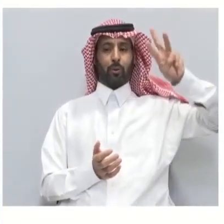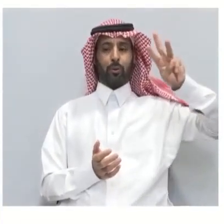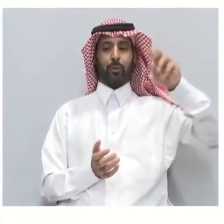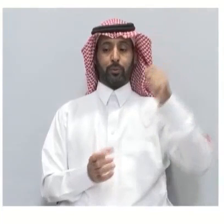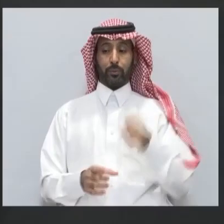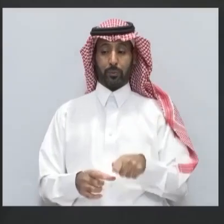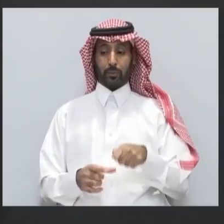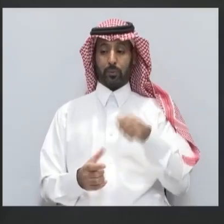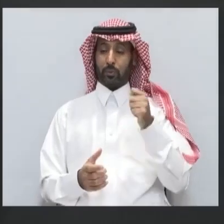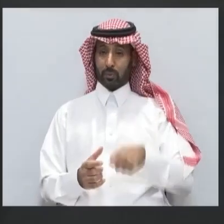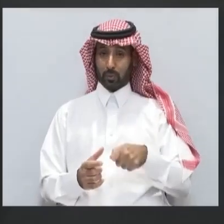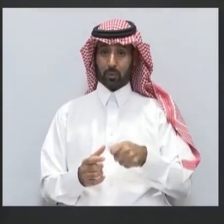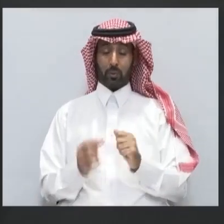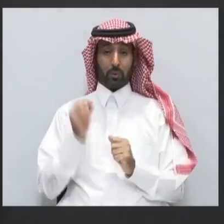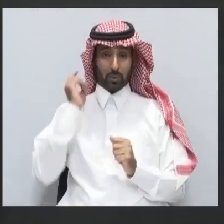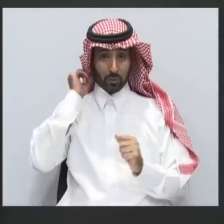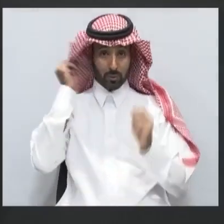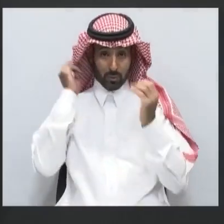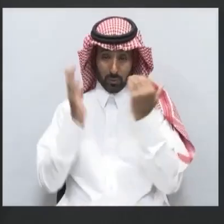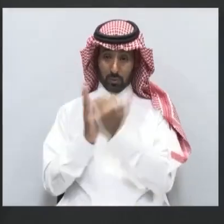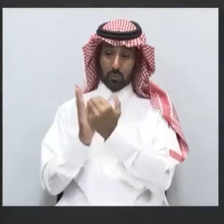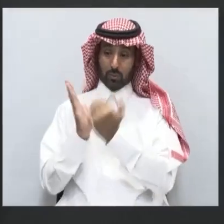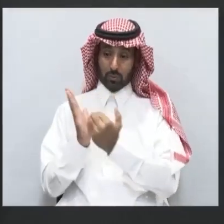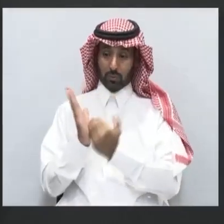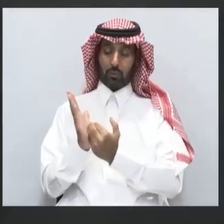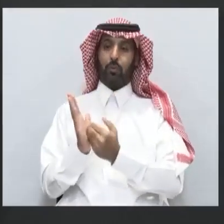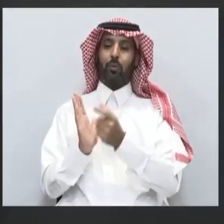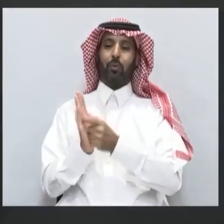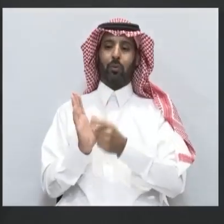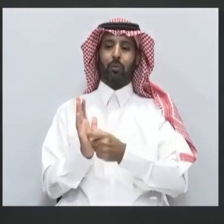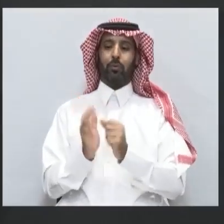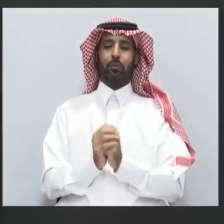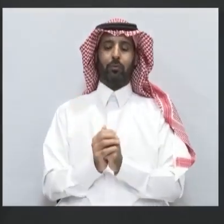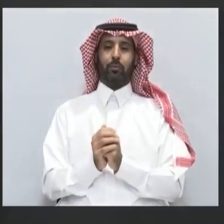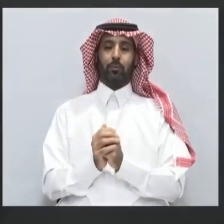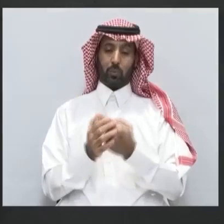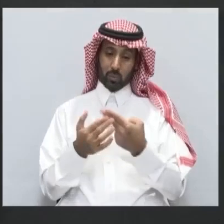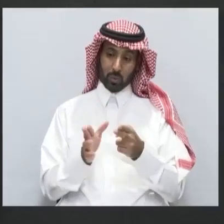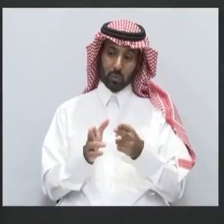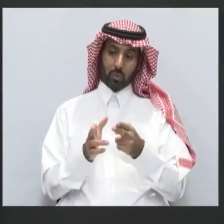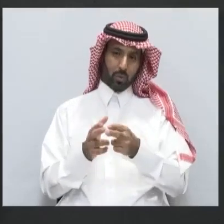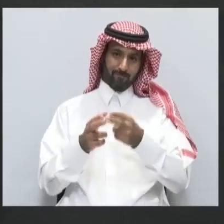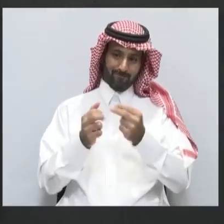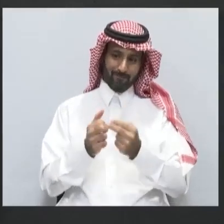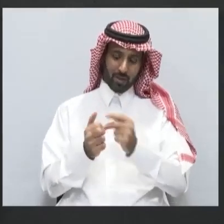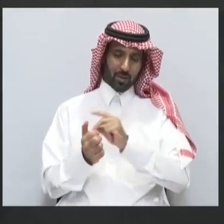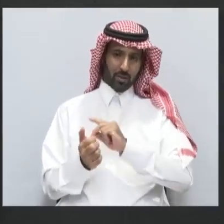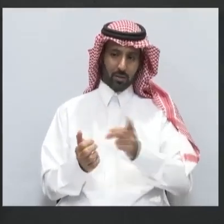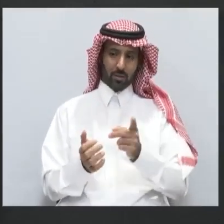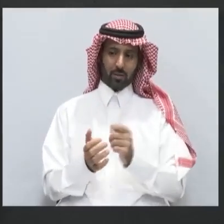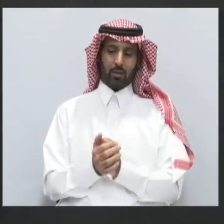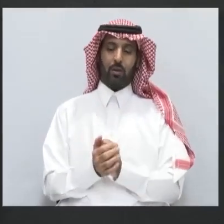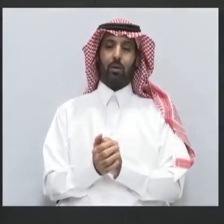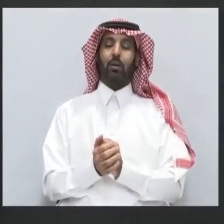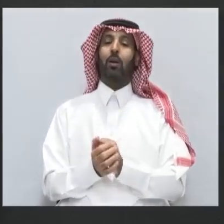that you live by. Law, this is okay to do. This is not okay to do. For example,